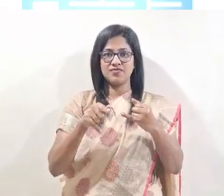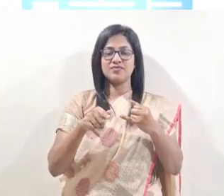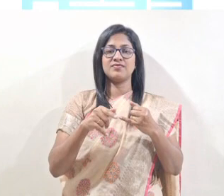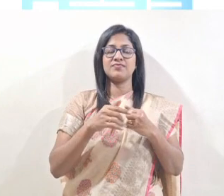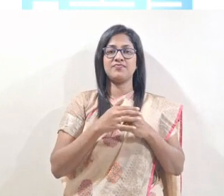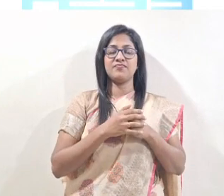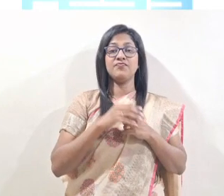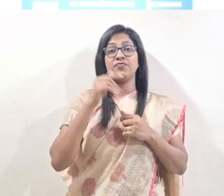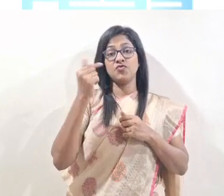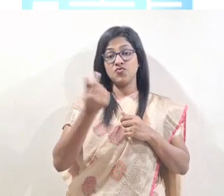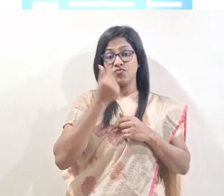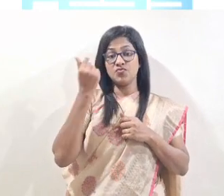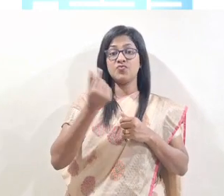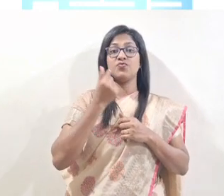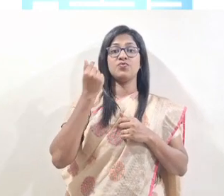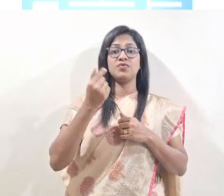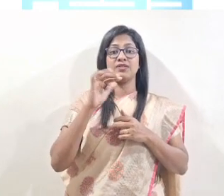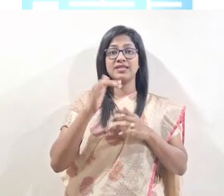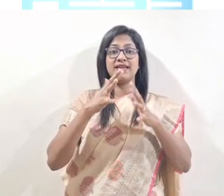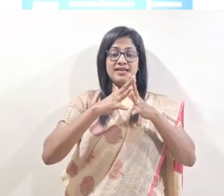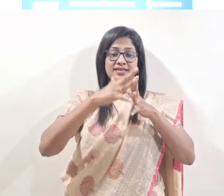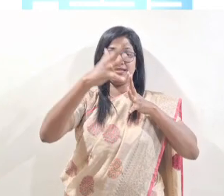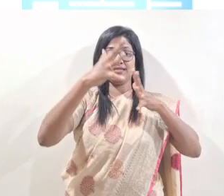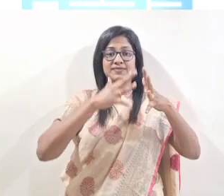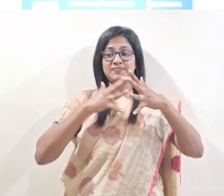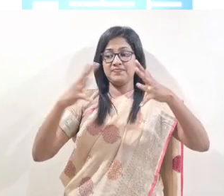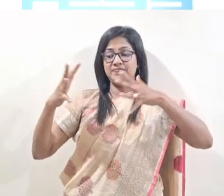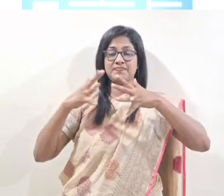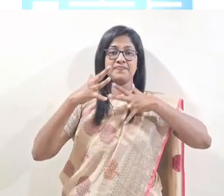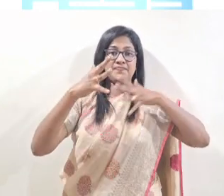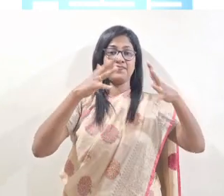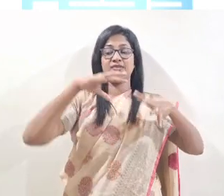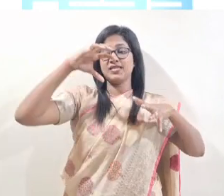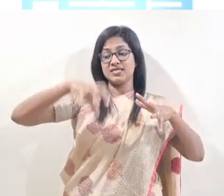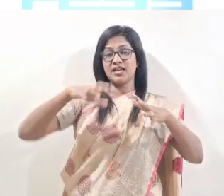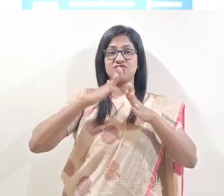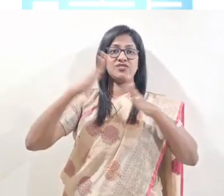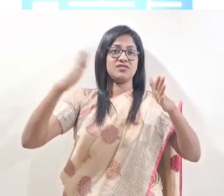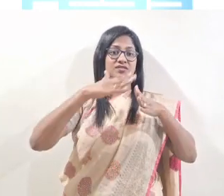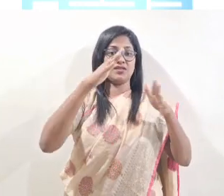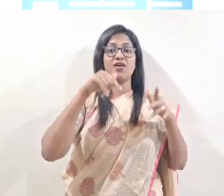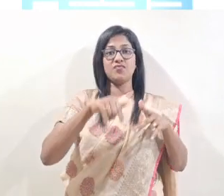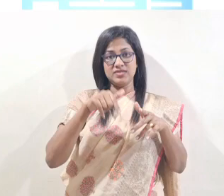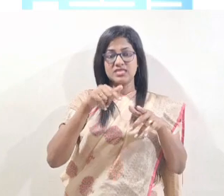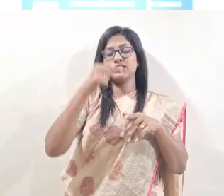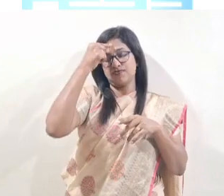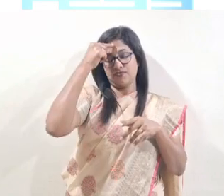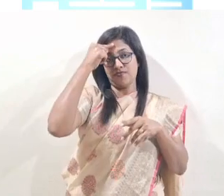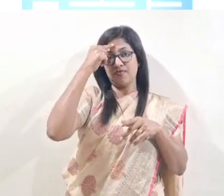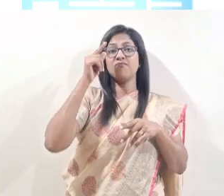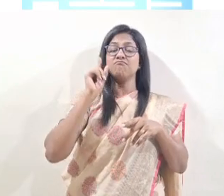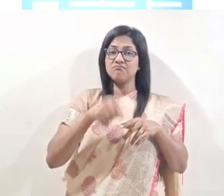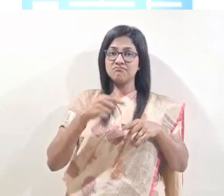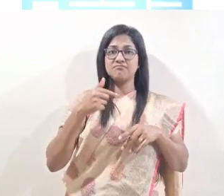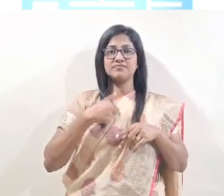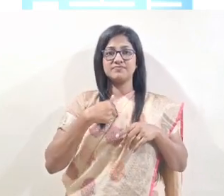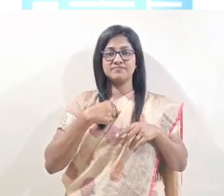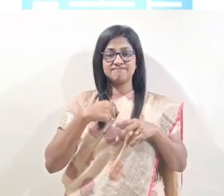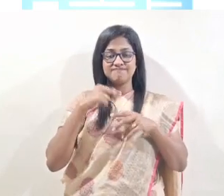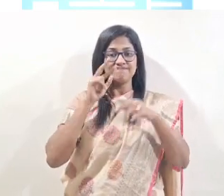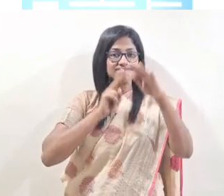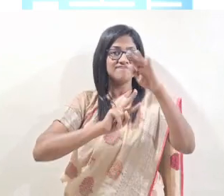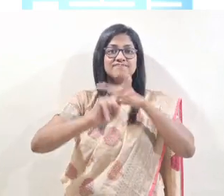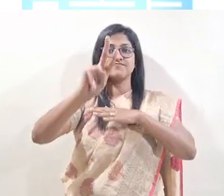how to actually, use the expand the stations. But yes, this is a challenge. We have to foresee much